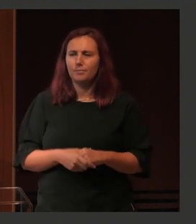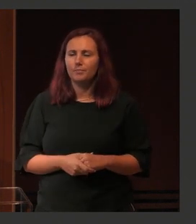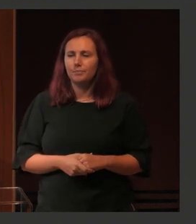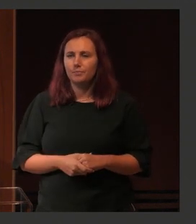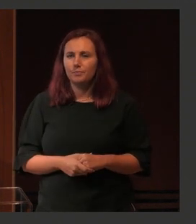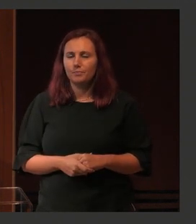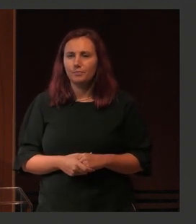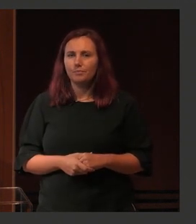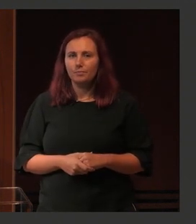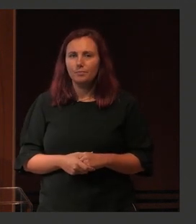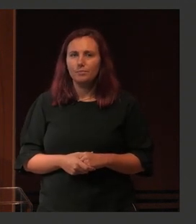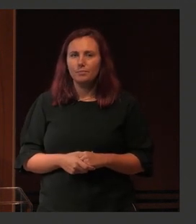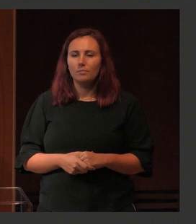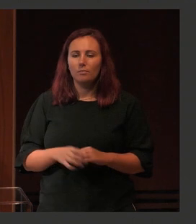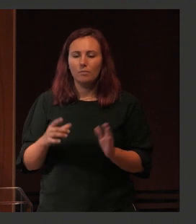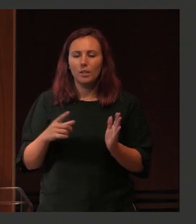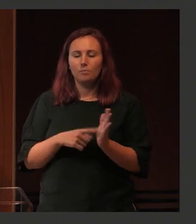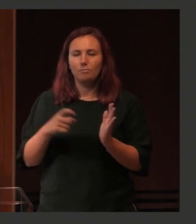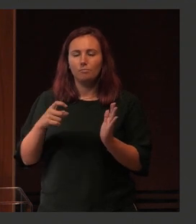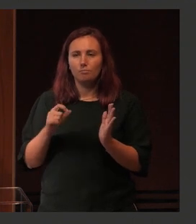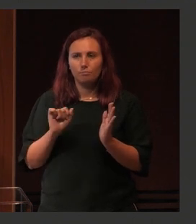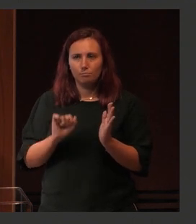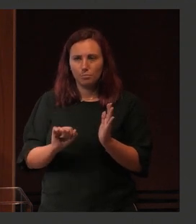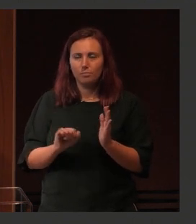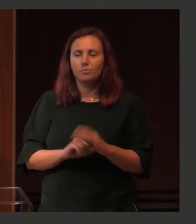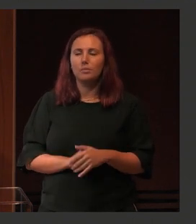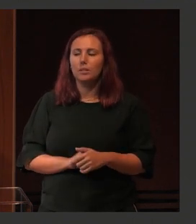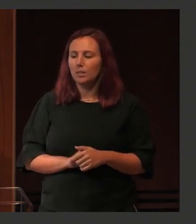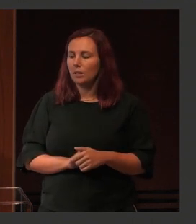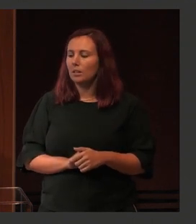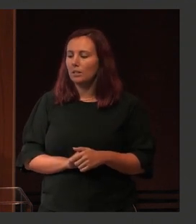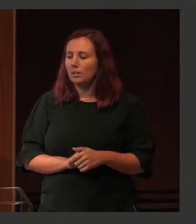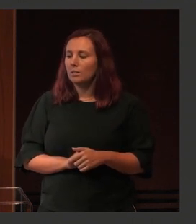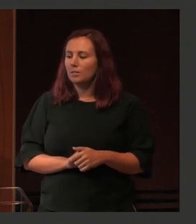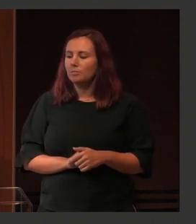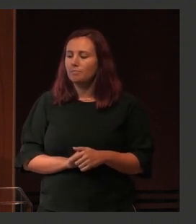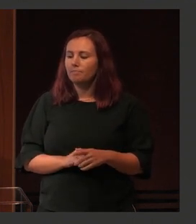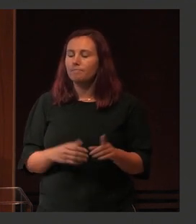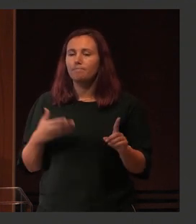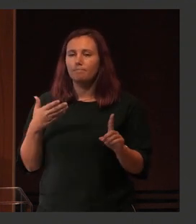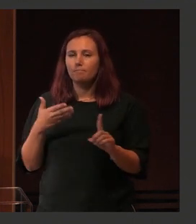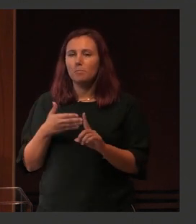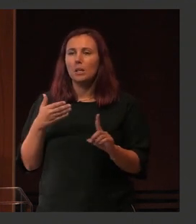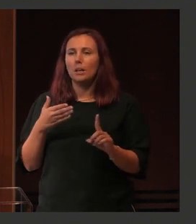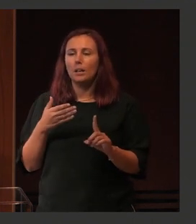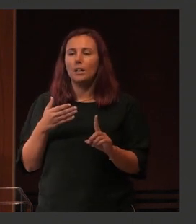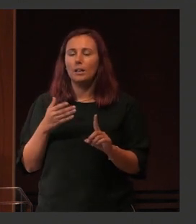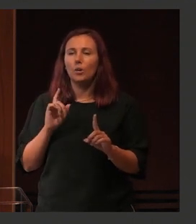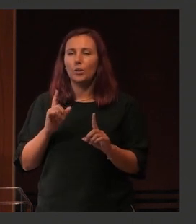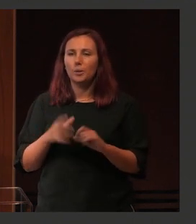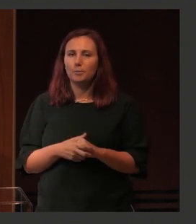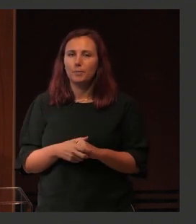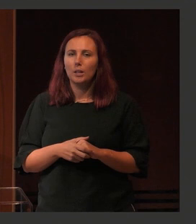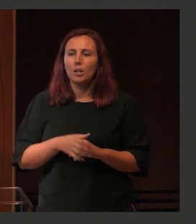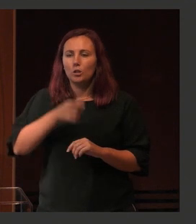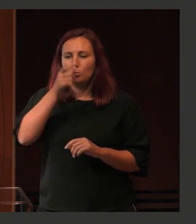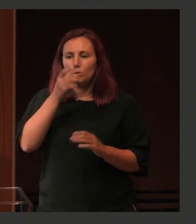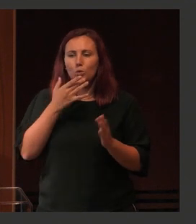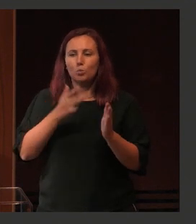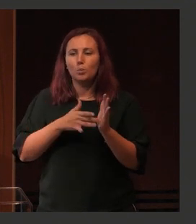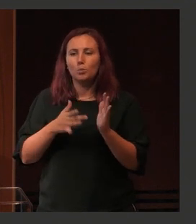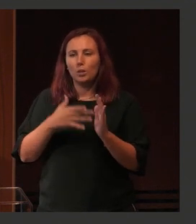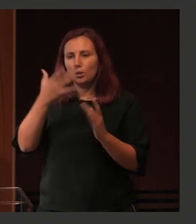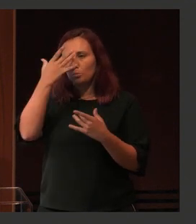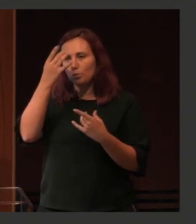the US, a reference to the teacher librarians coming to freedom of expression rights and in the school